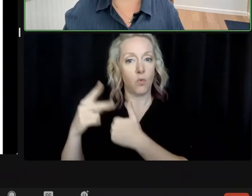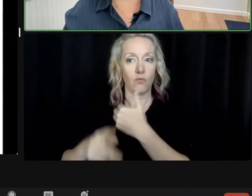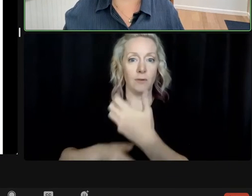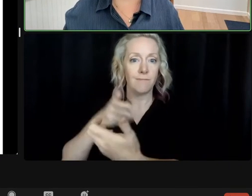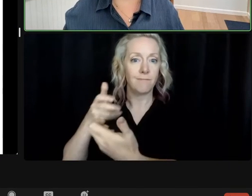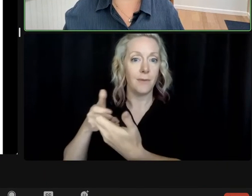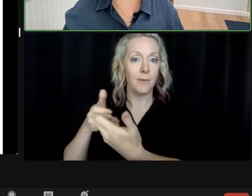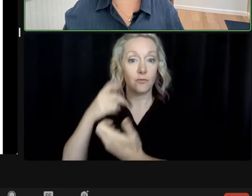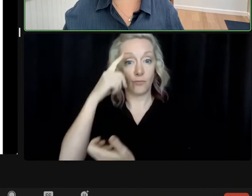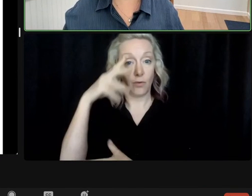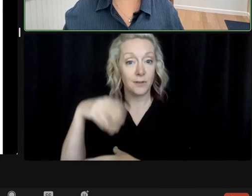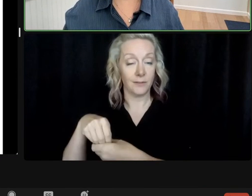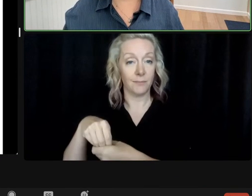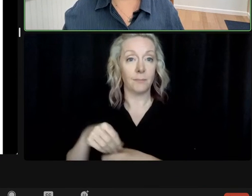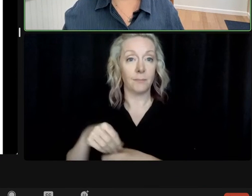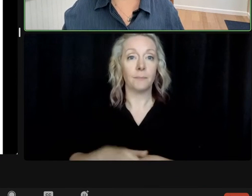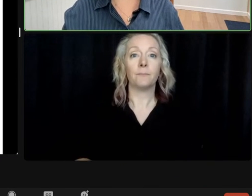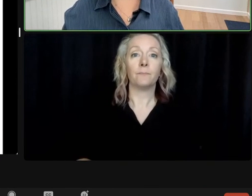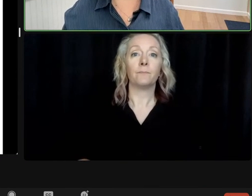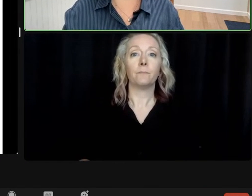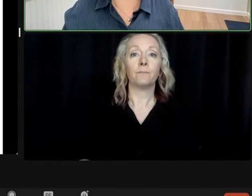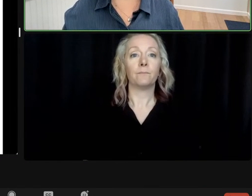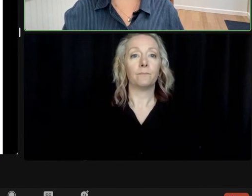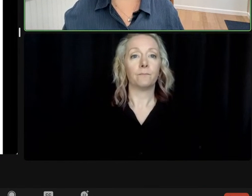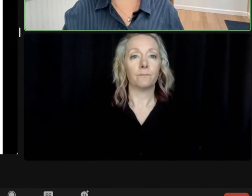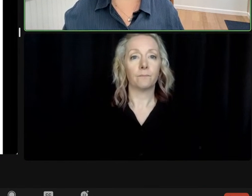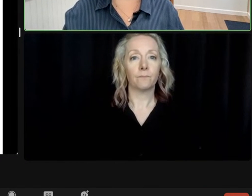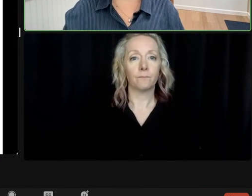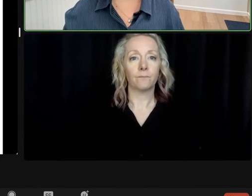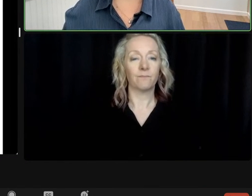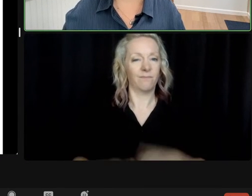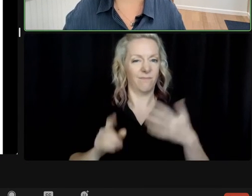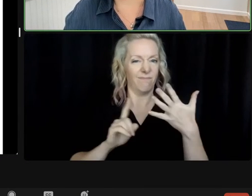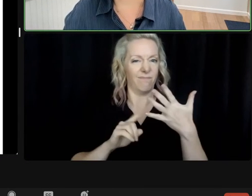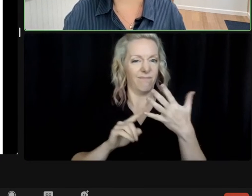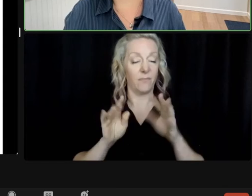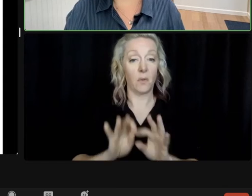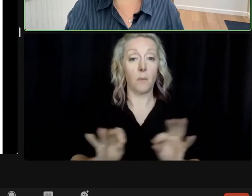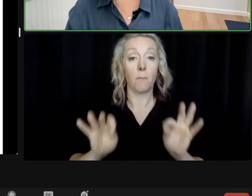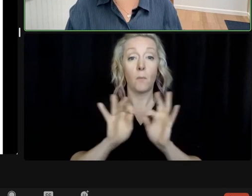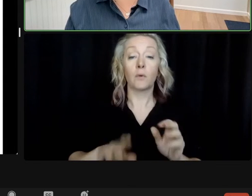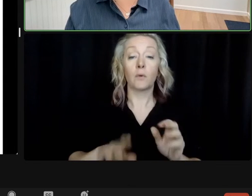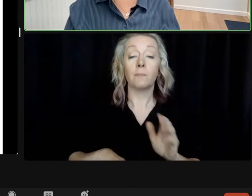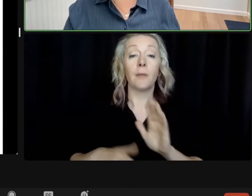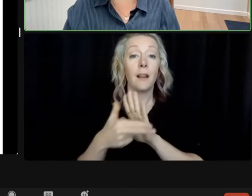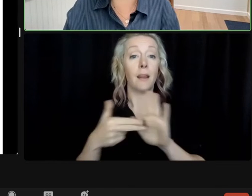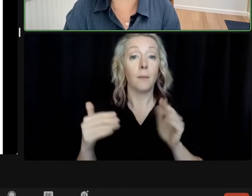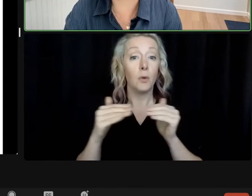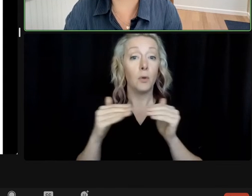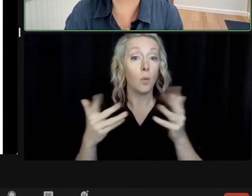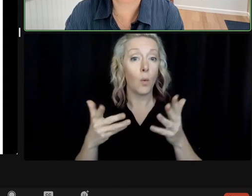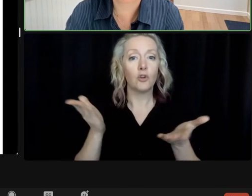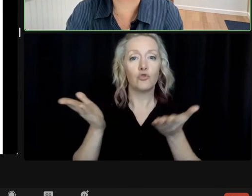could be another reason. And this is an important one. Labels often provide services and